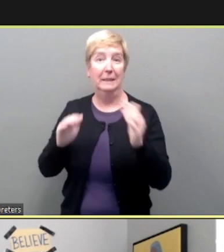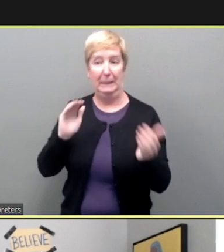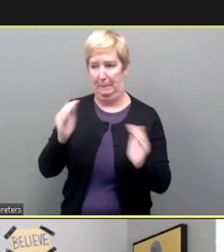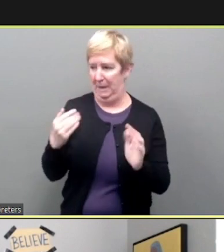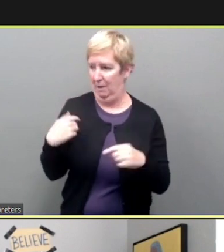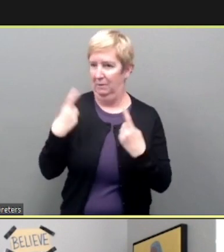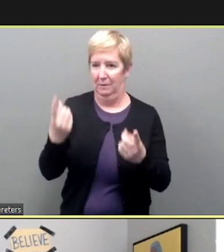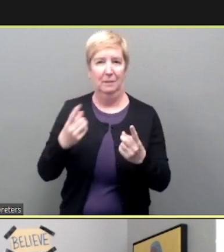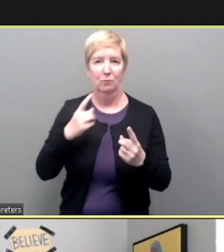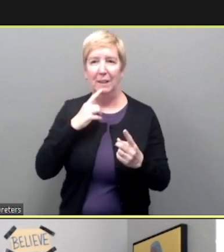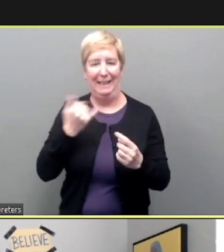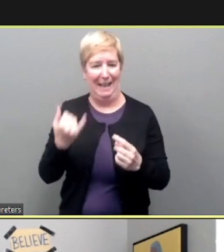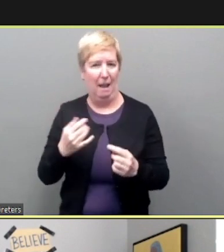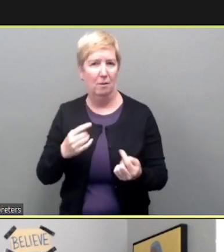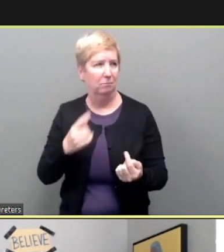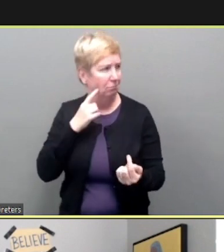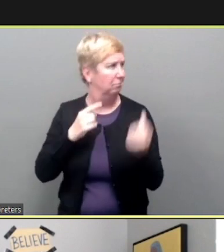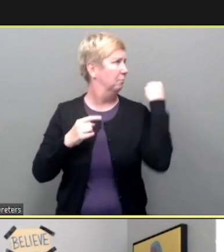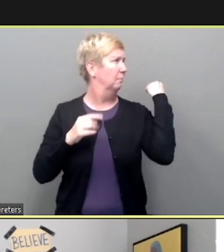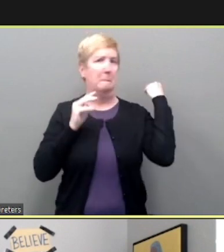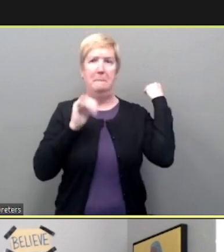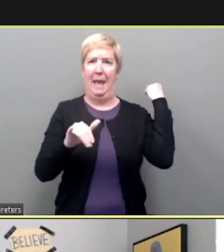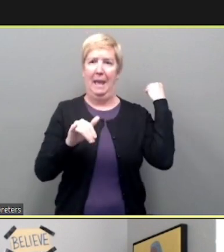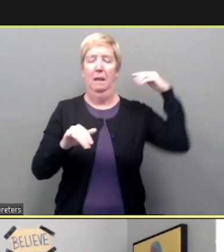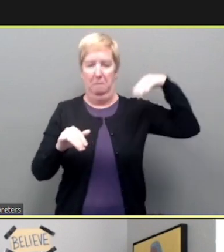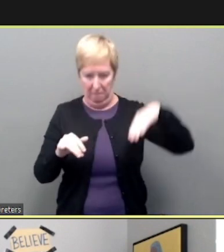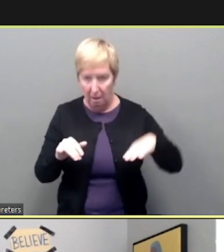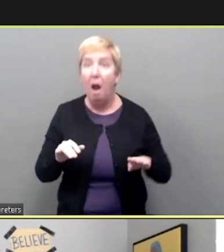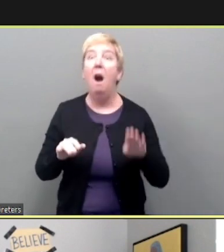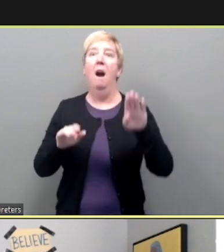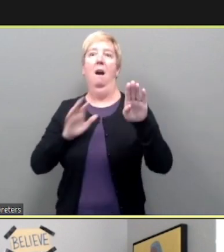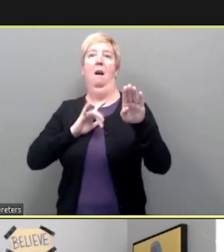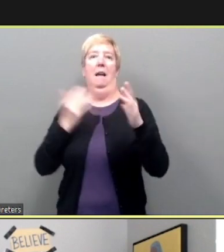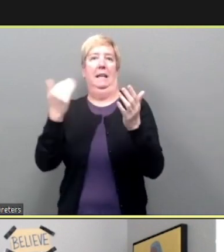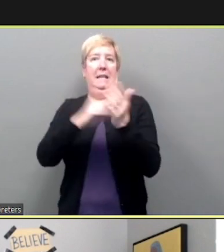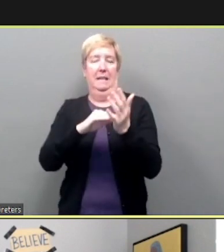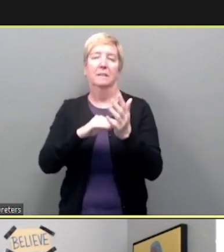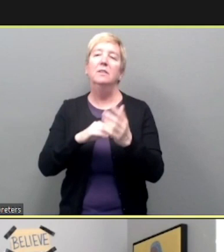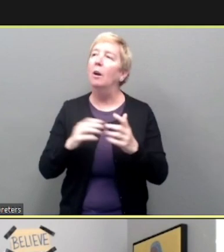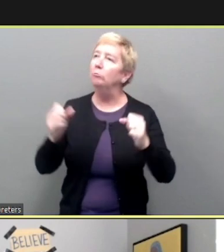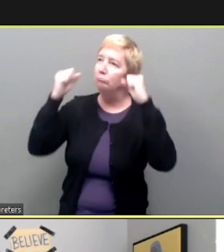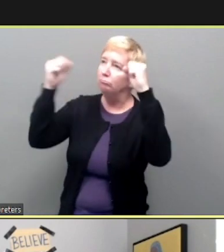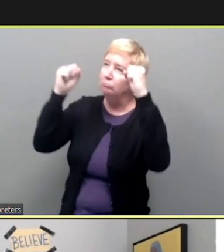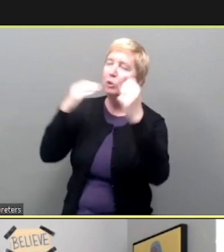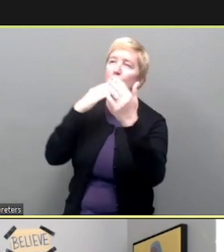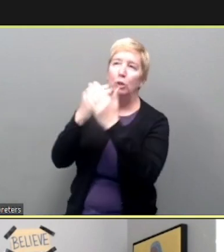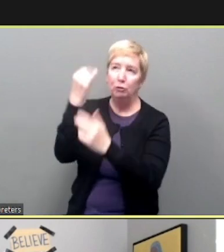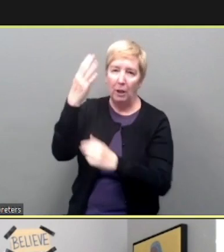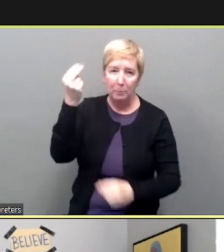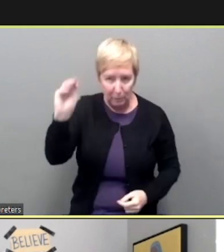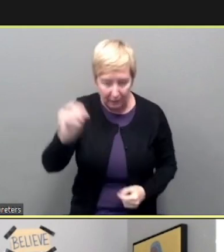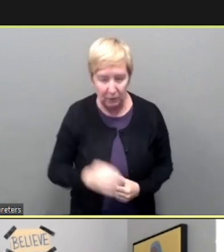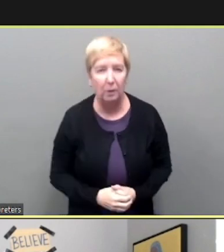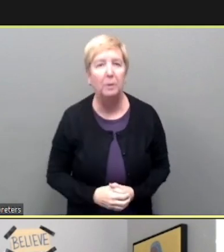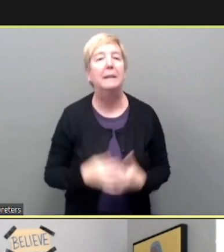really exciting. Everyone's getting up and ready to get vaccinated. So go New Mexico. Next slide.